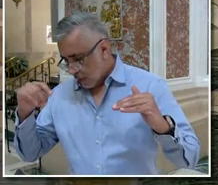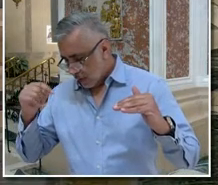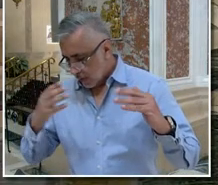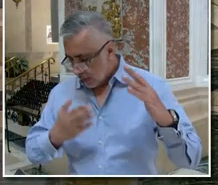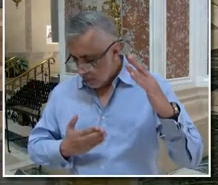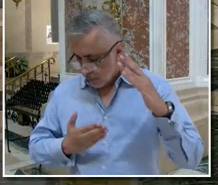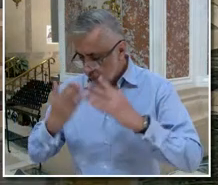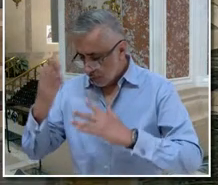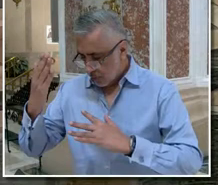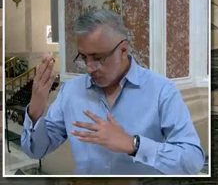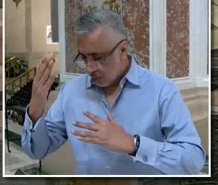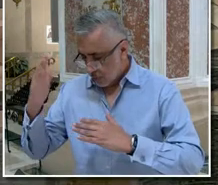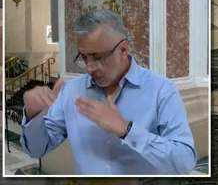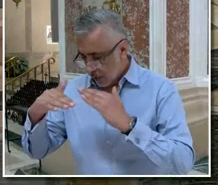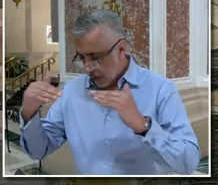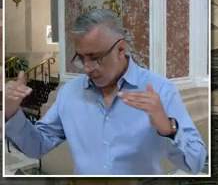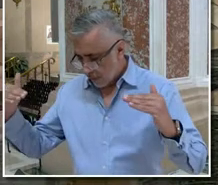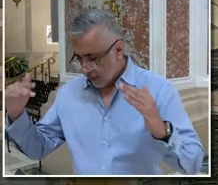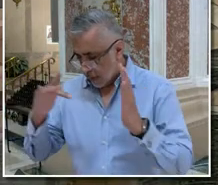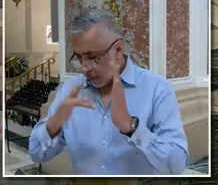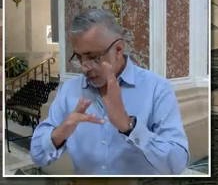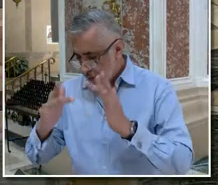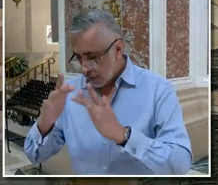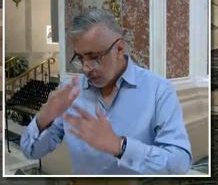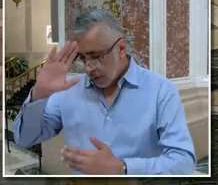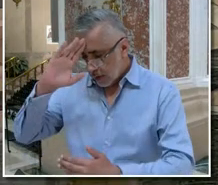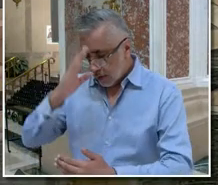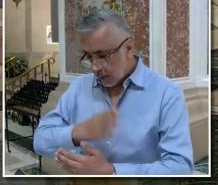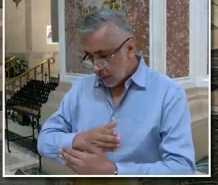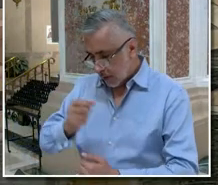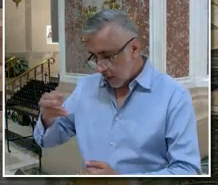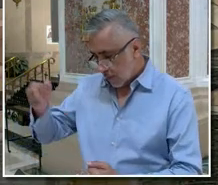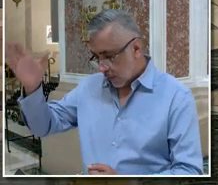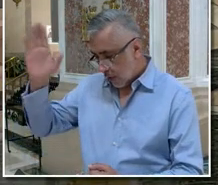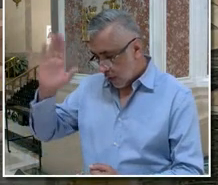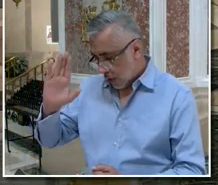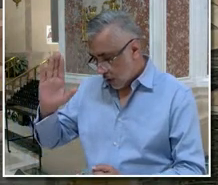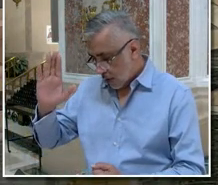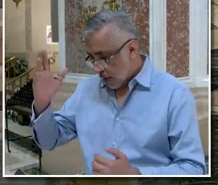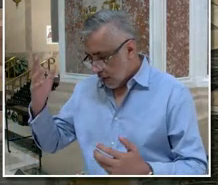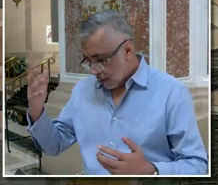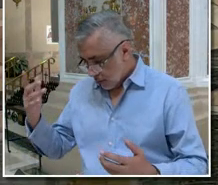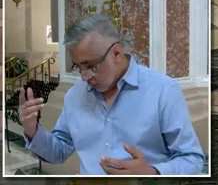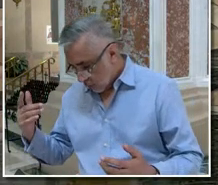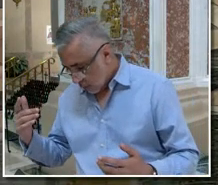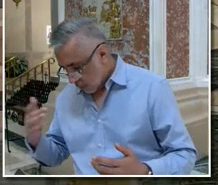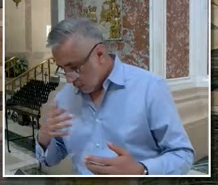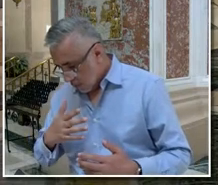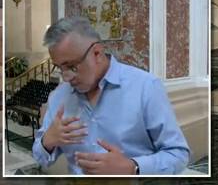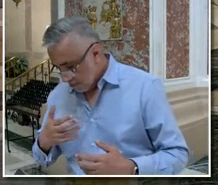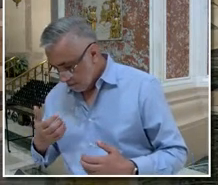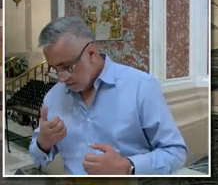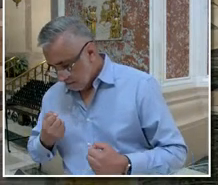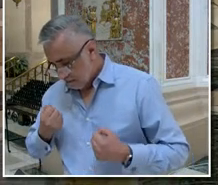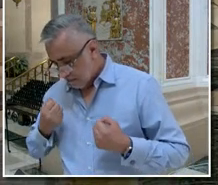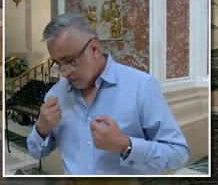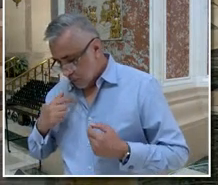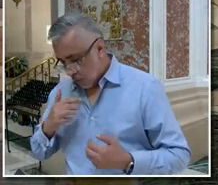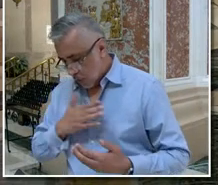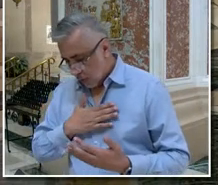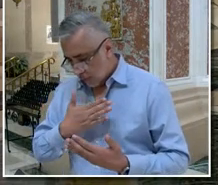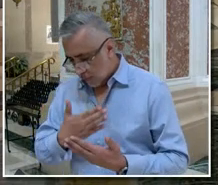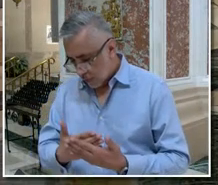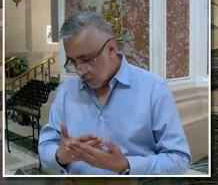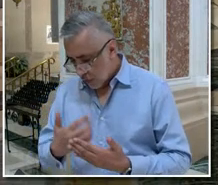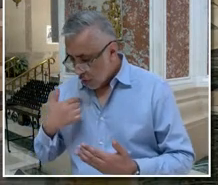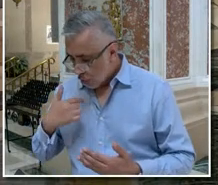heavens, Jesus, the Son of God, let us hold fast to our confession. For we do